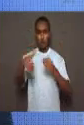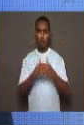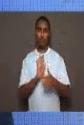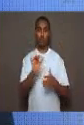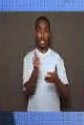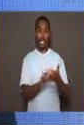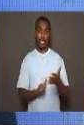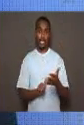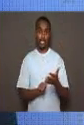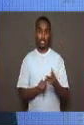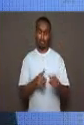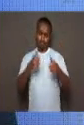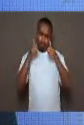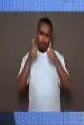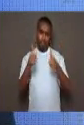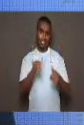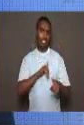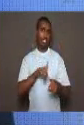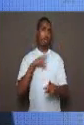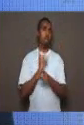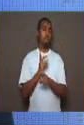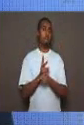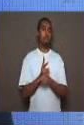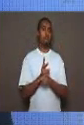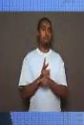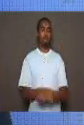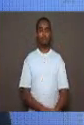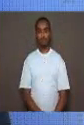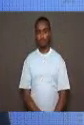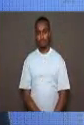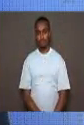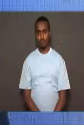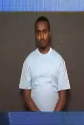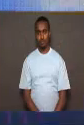of your essays will be as excellent as I expect them to be.